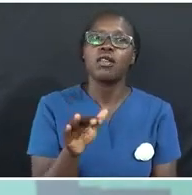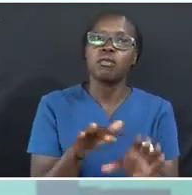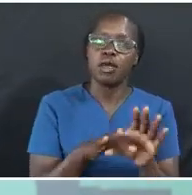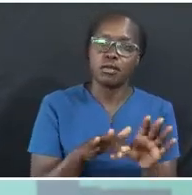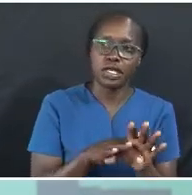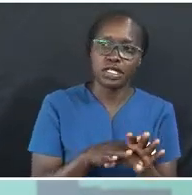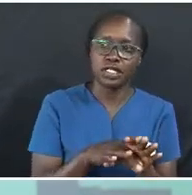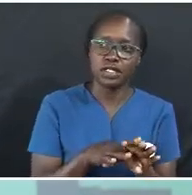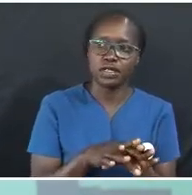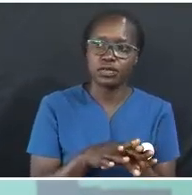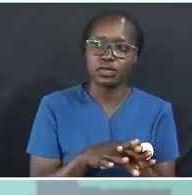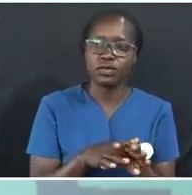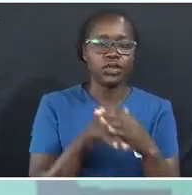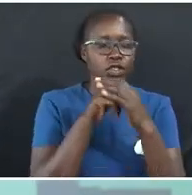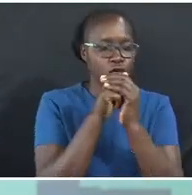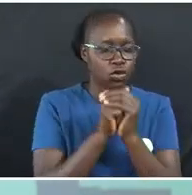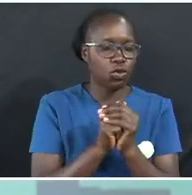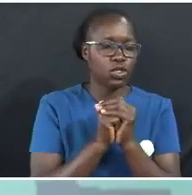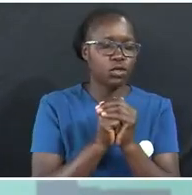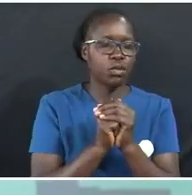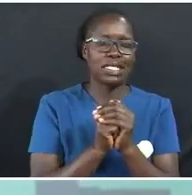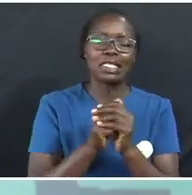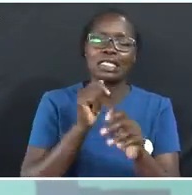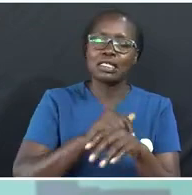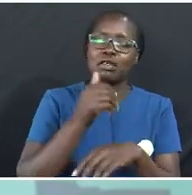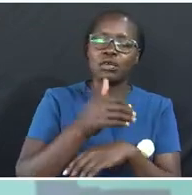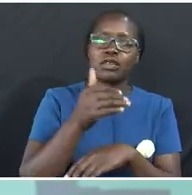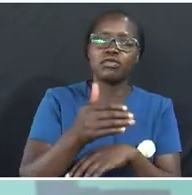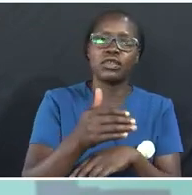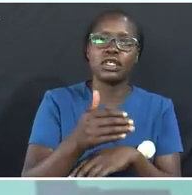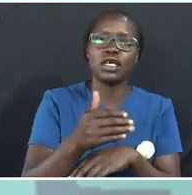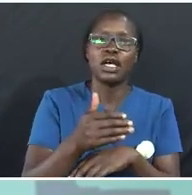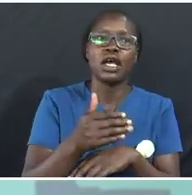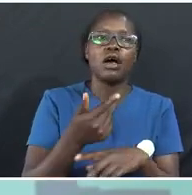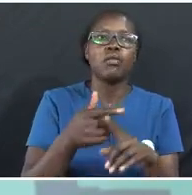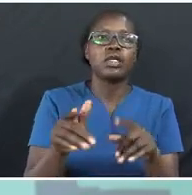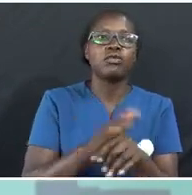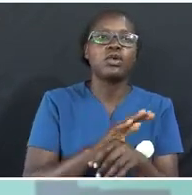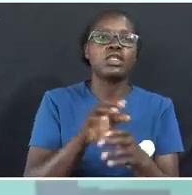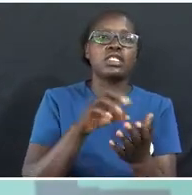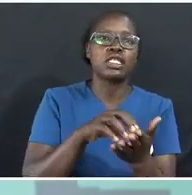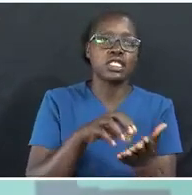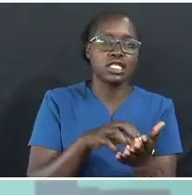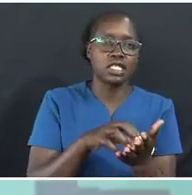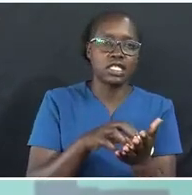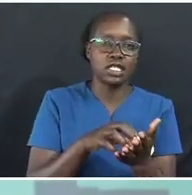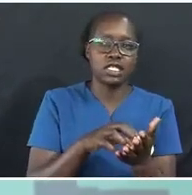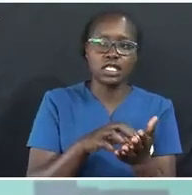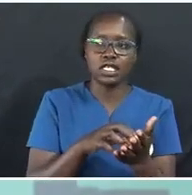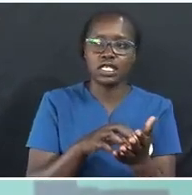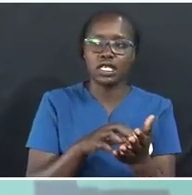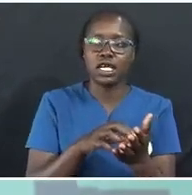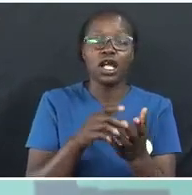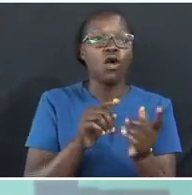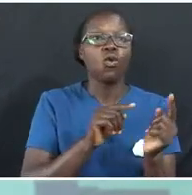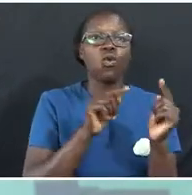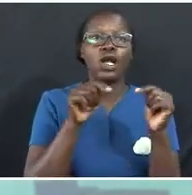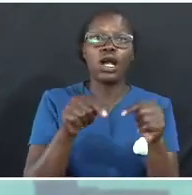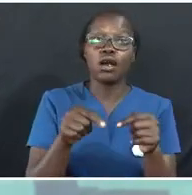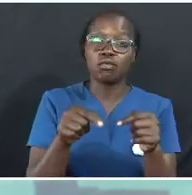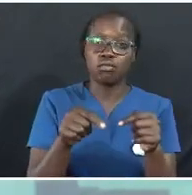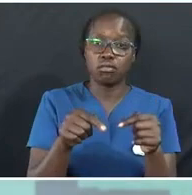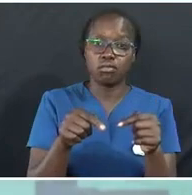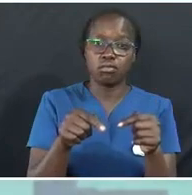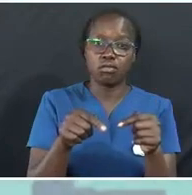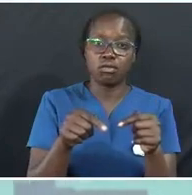members, worshipers every other time, but in most cases, we are required seated, we come peacefully,